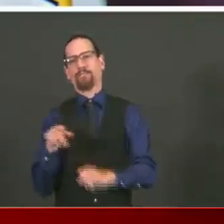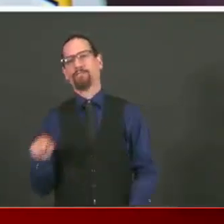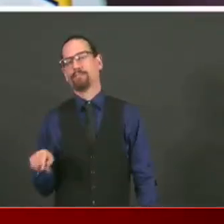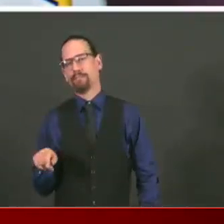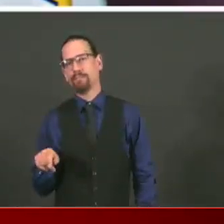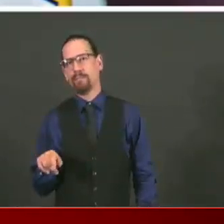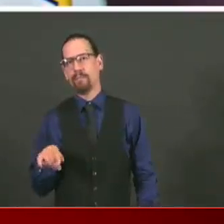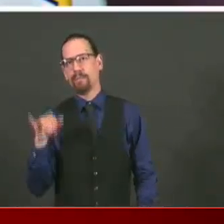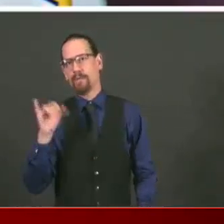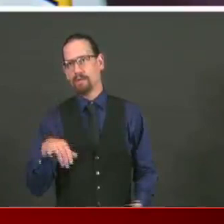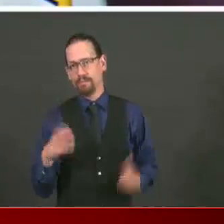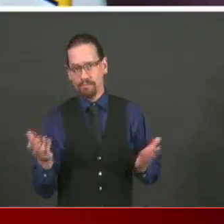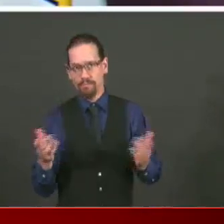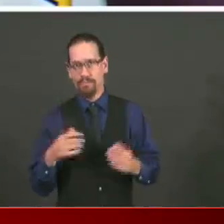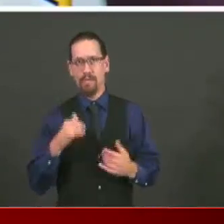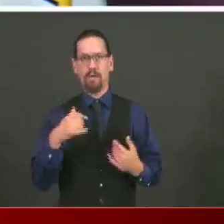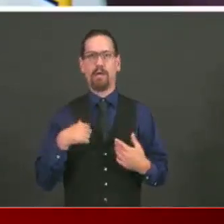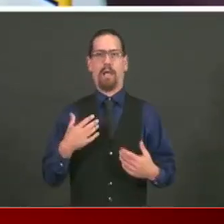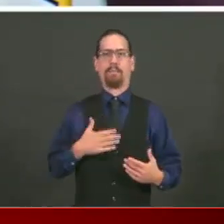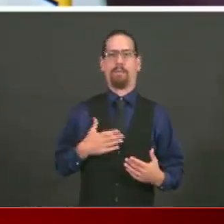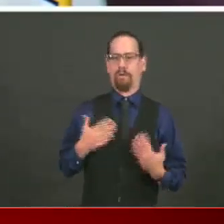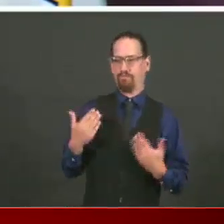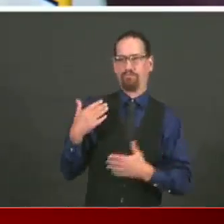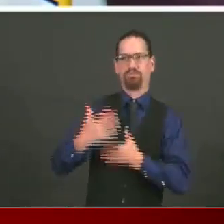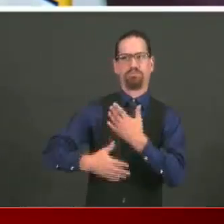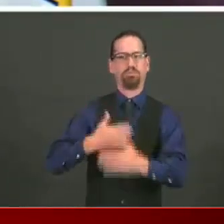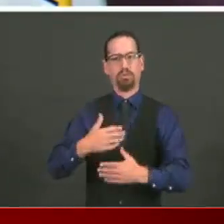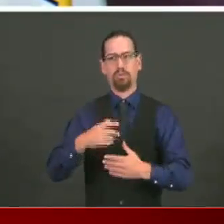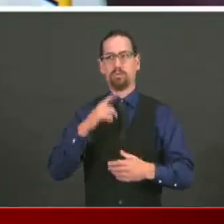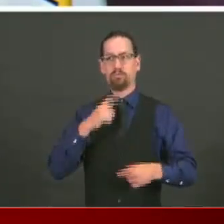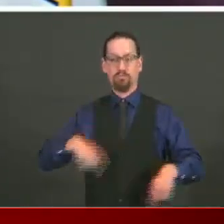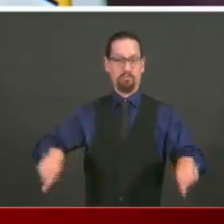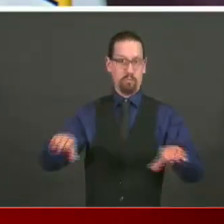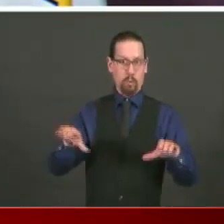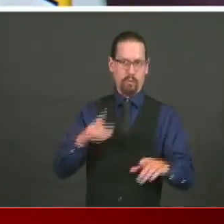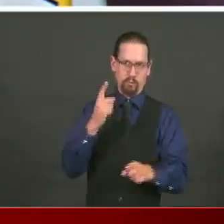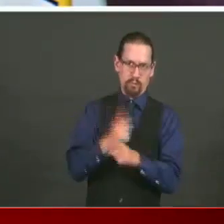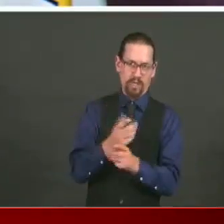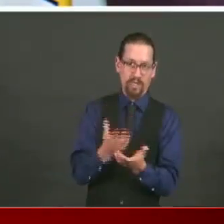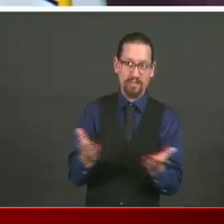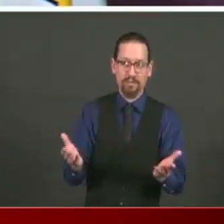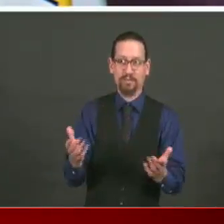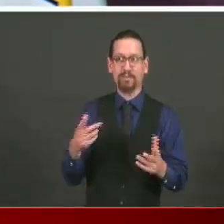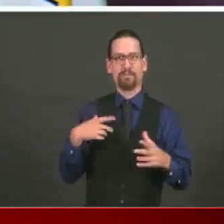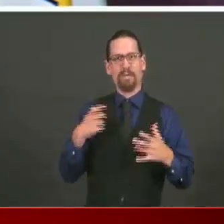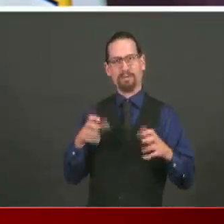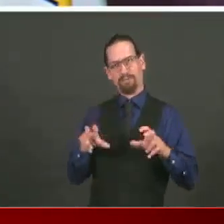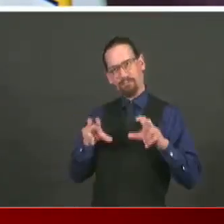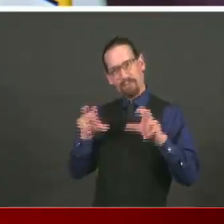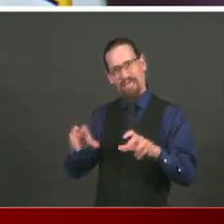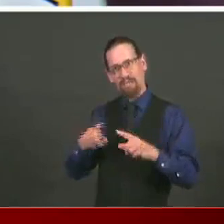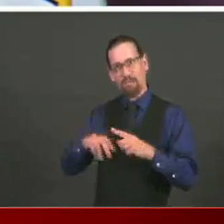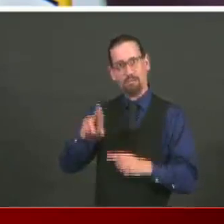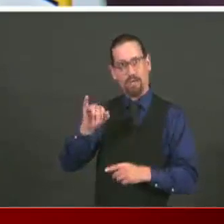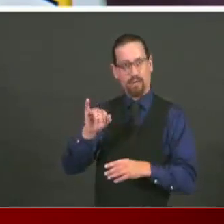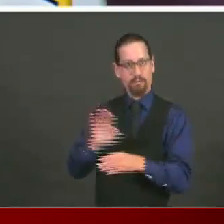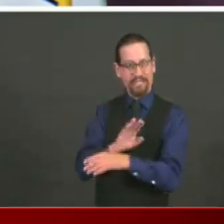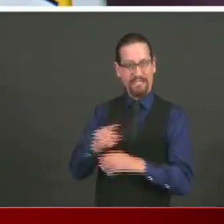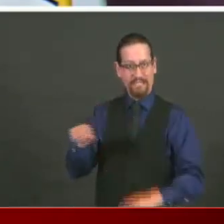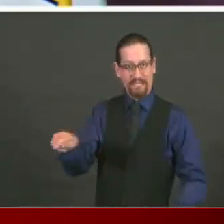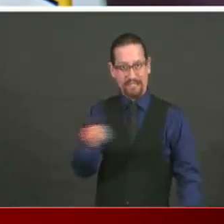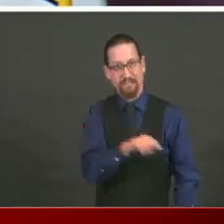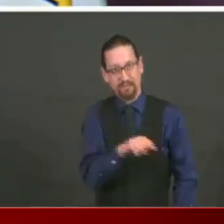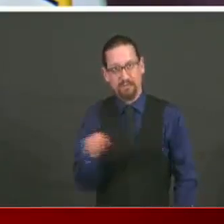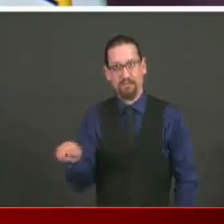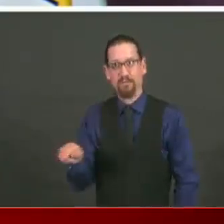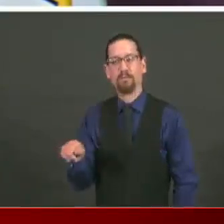If they're going to do the right thing and actually invest in Rhode Island small businesses who've been hurt by COVID, then you're taking an